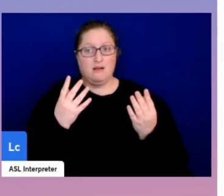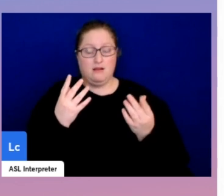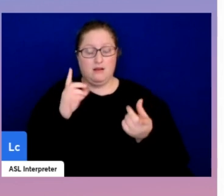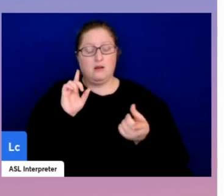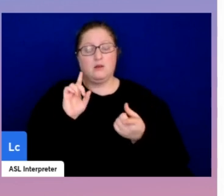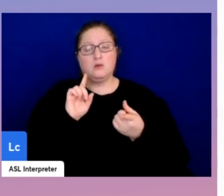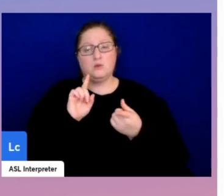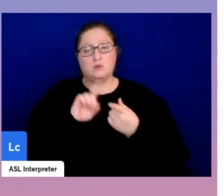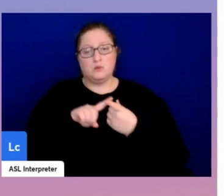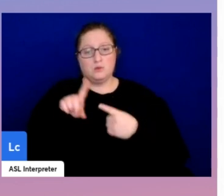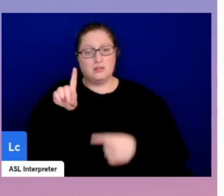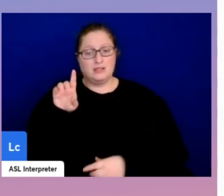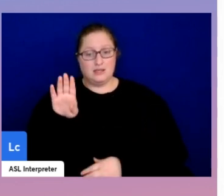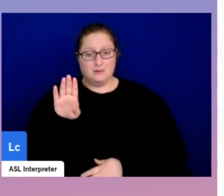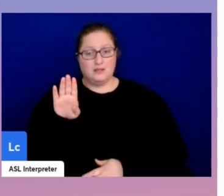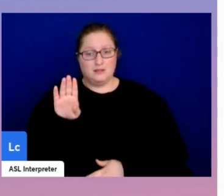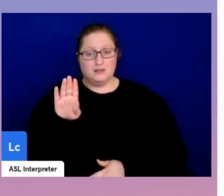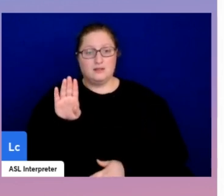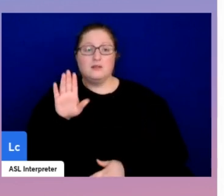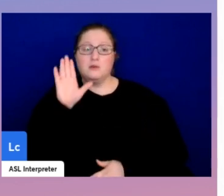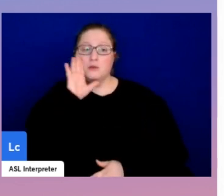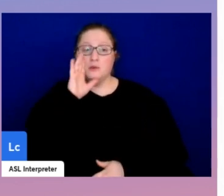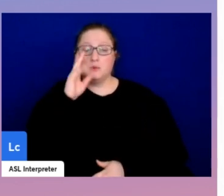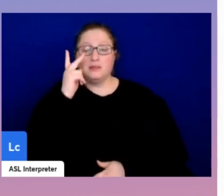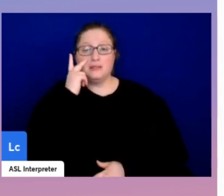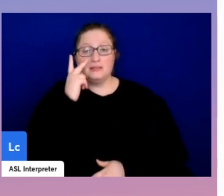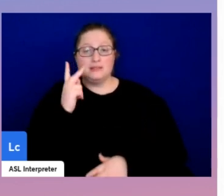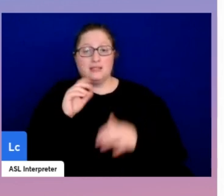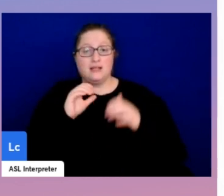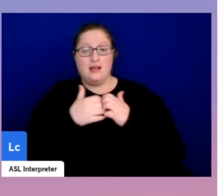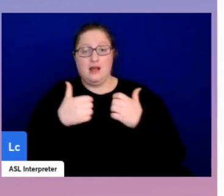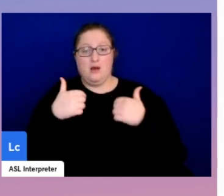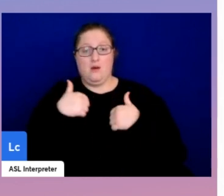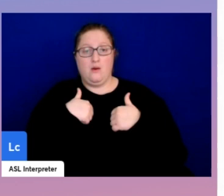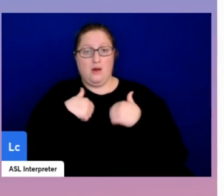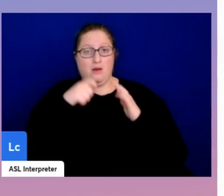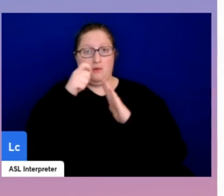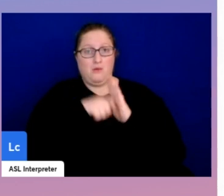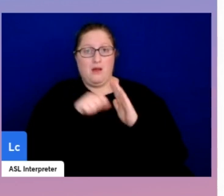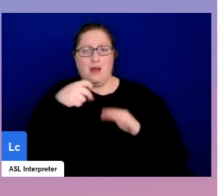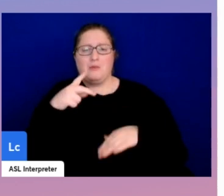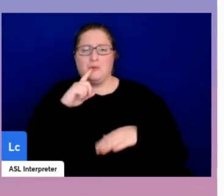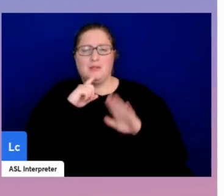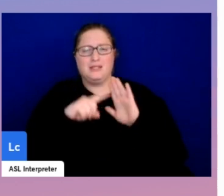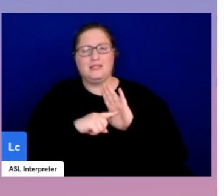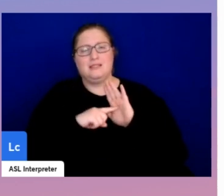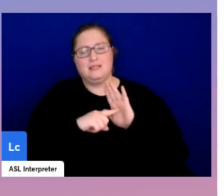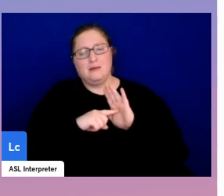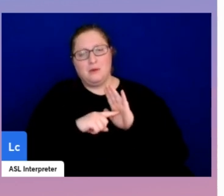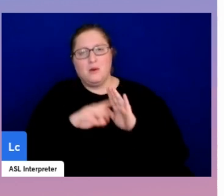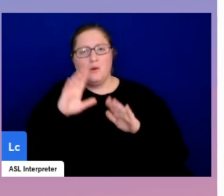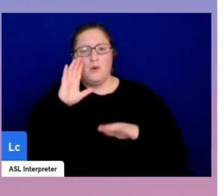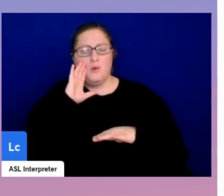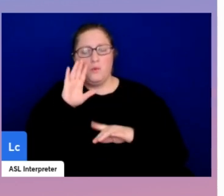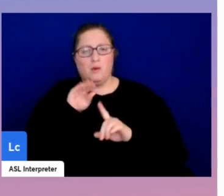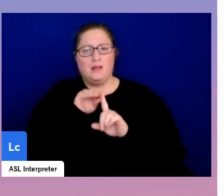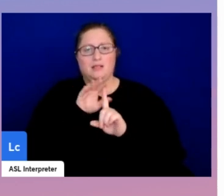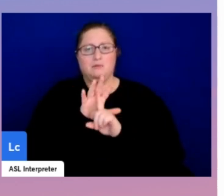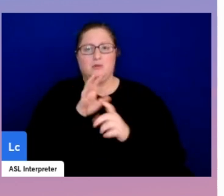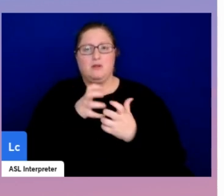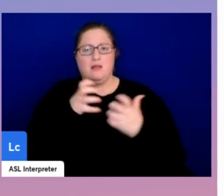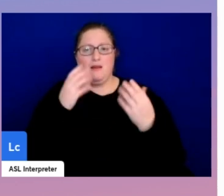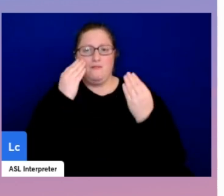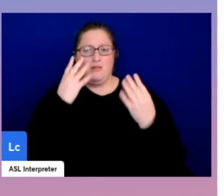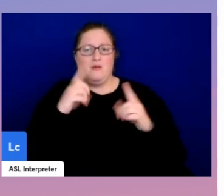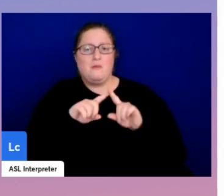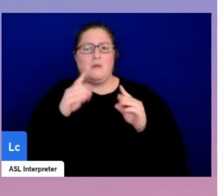the database. And what we'll see here is all the way I've written the application. It's very a demo application, so it kind of exposes a lot of information, but this is